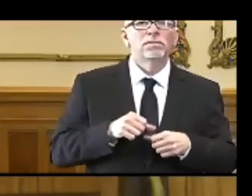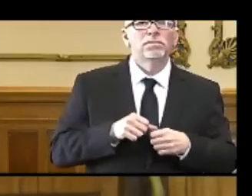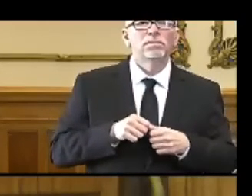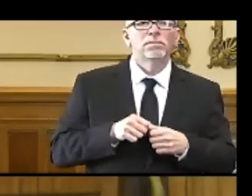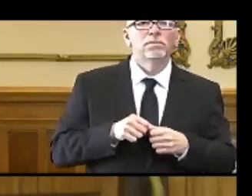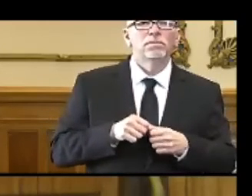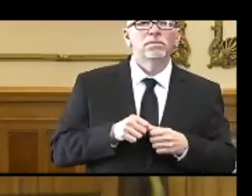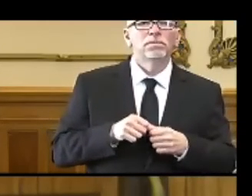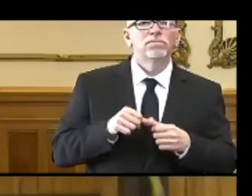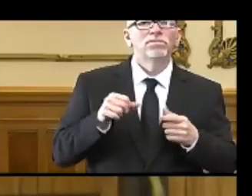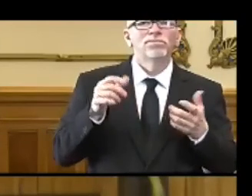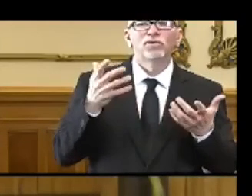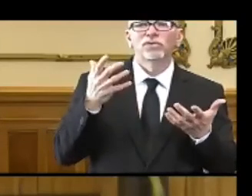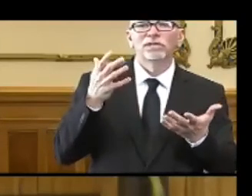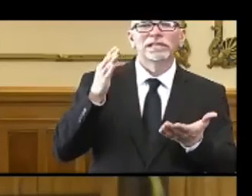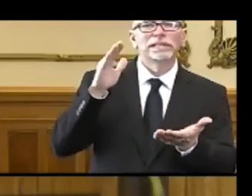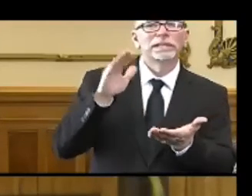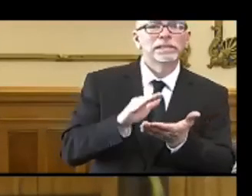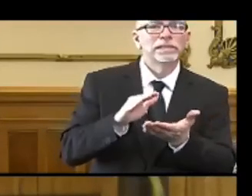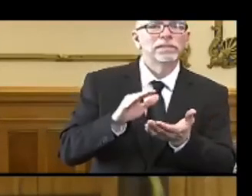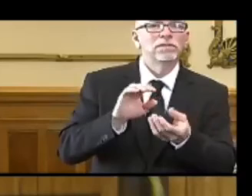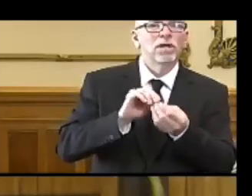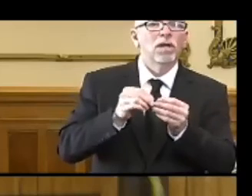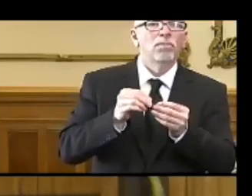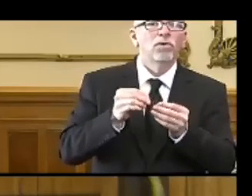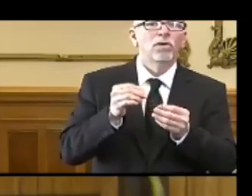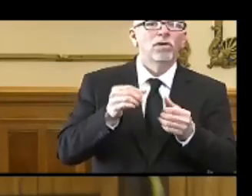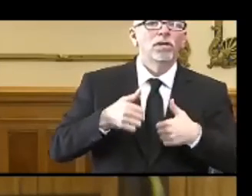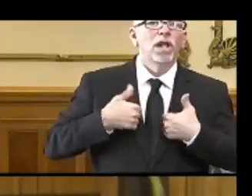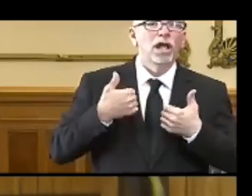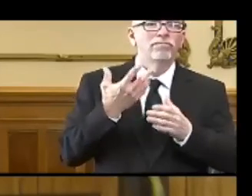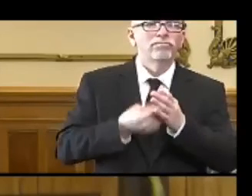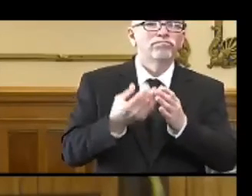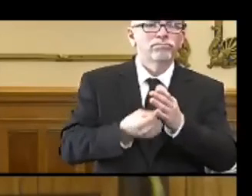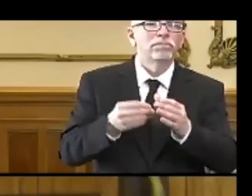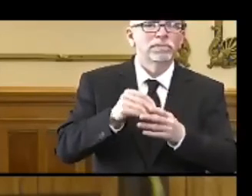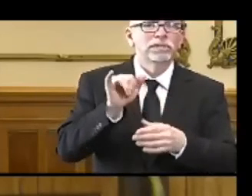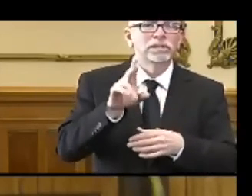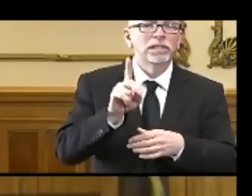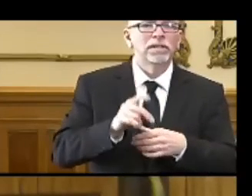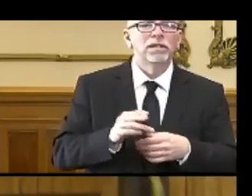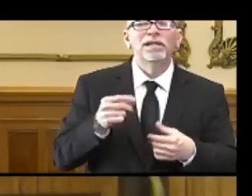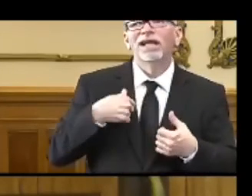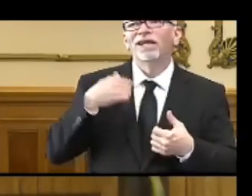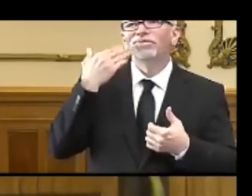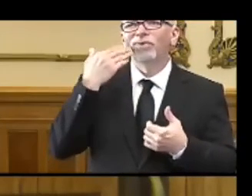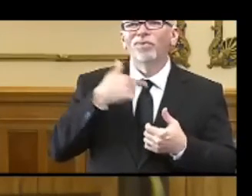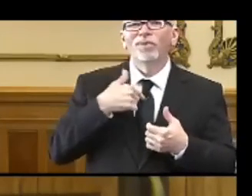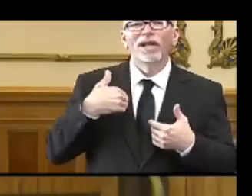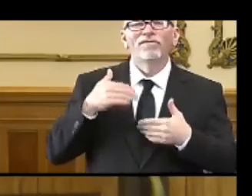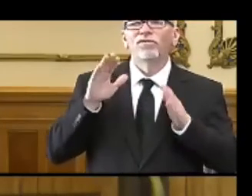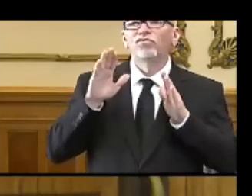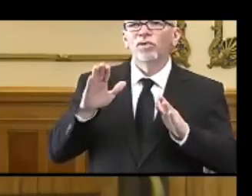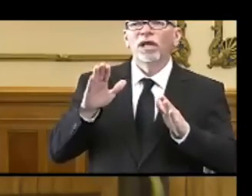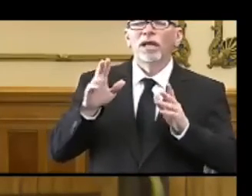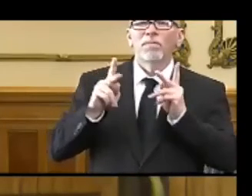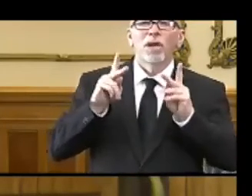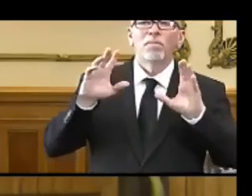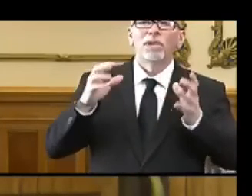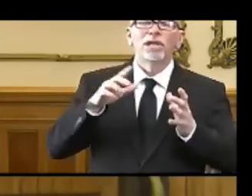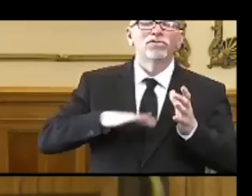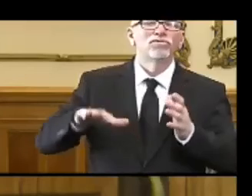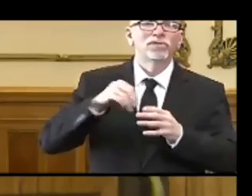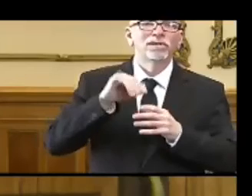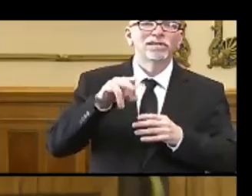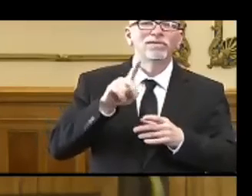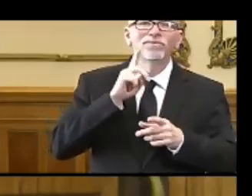to dampen the number of lives that we lose in the state of Indiana. And I know that we've got a great Hoosier population that is doing a